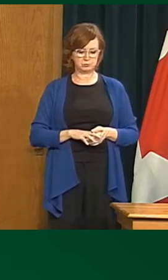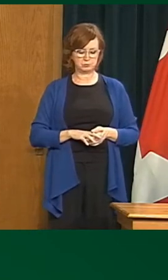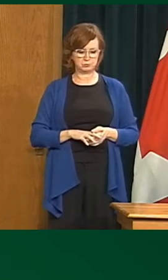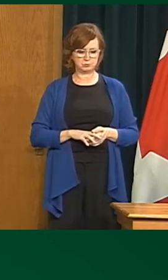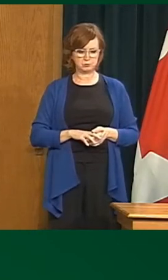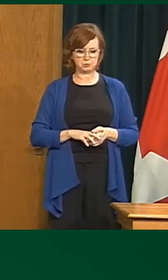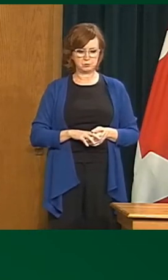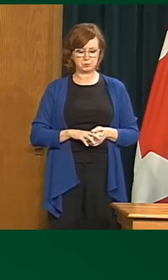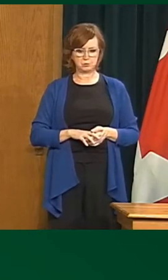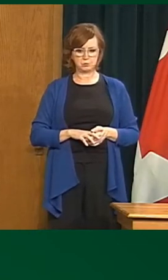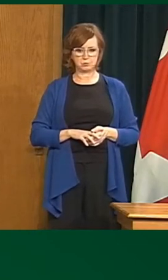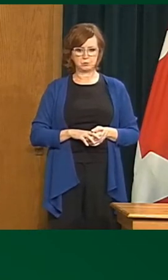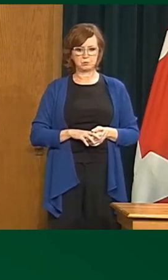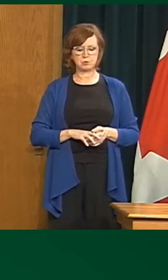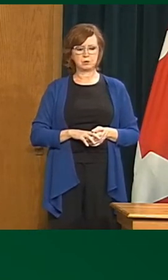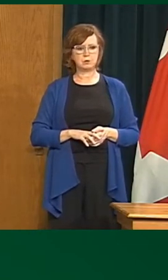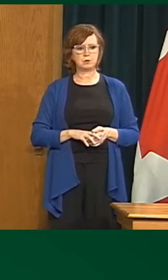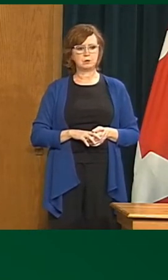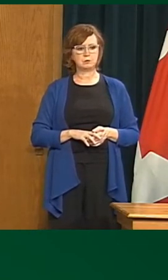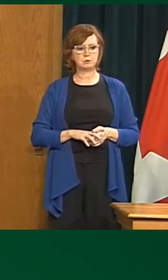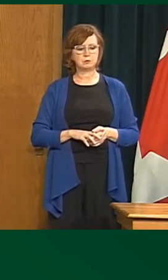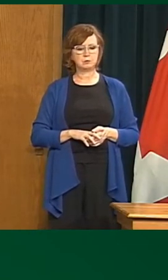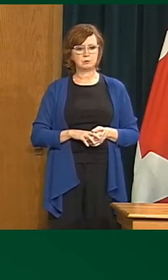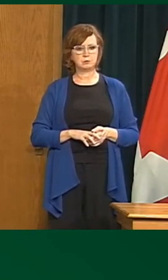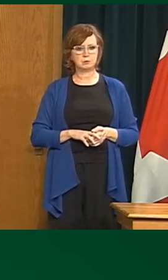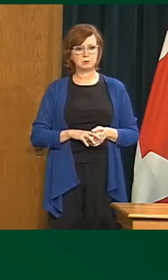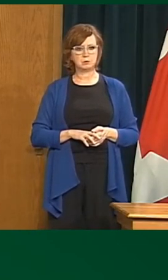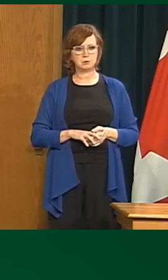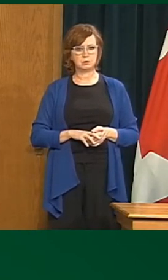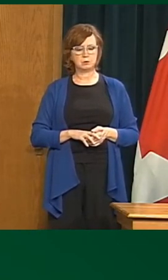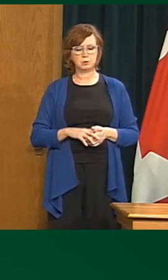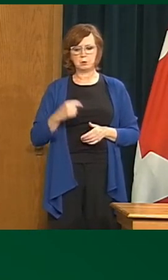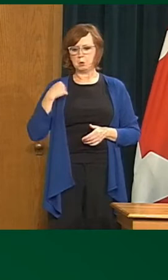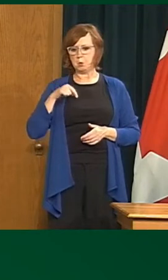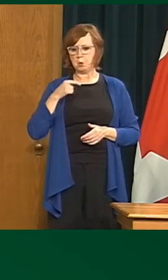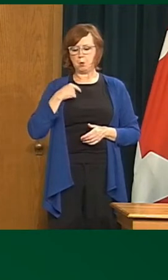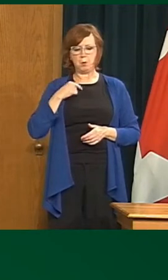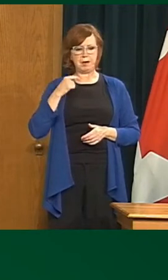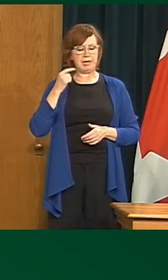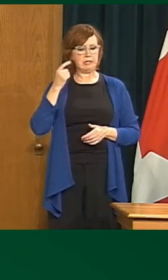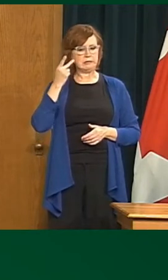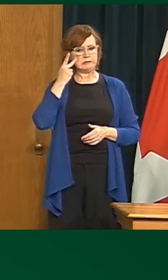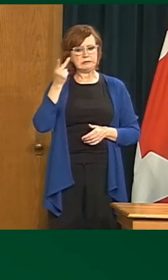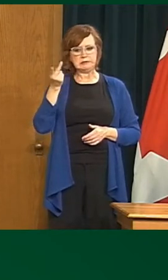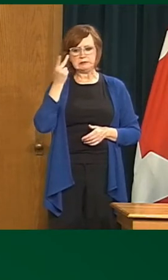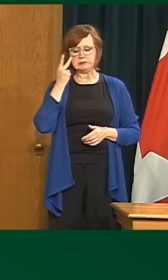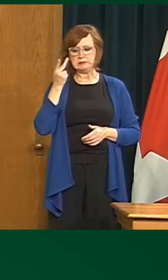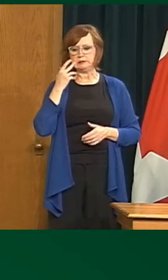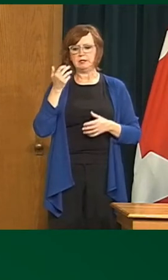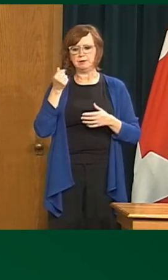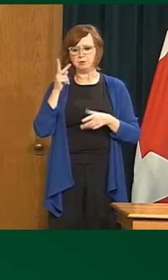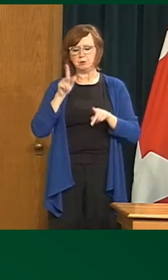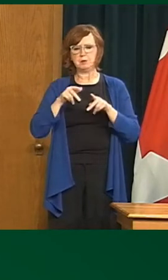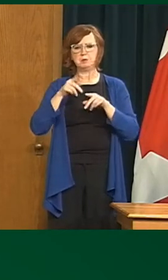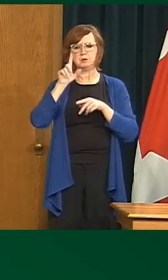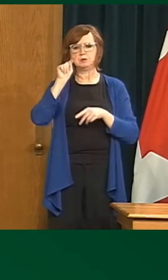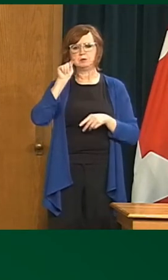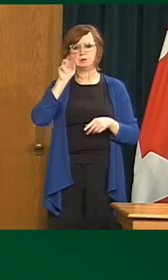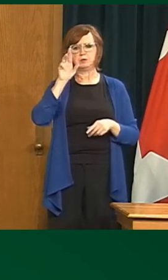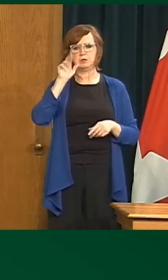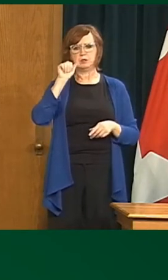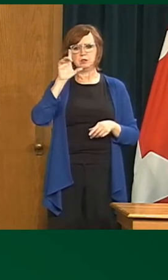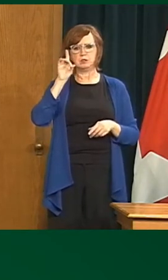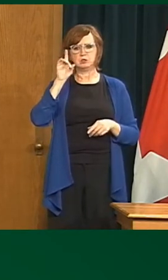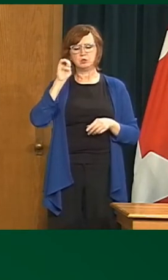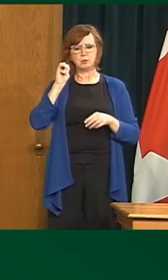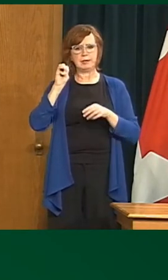in the trades, that might be forced to close due to the slowdown in business that they're seeing as a result of the pandemic. Why don't they qualify for